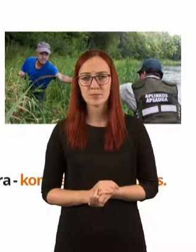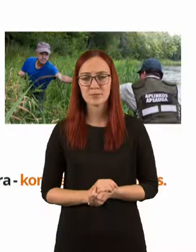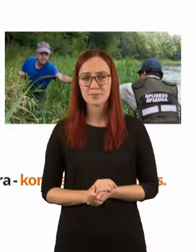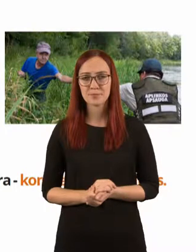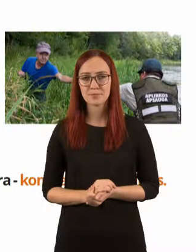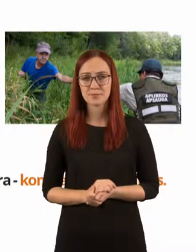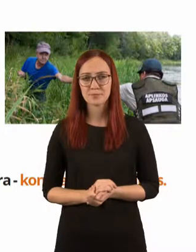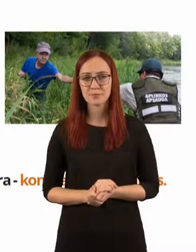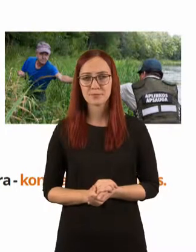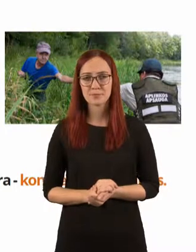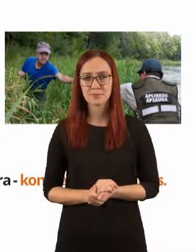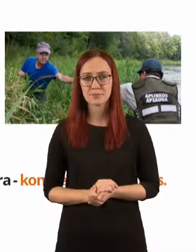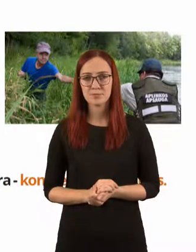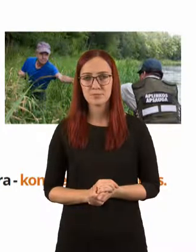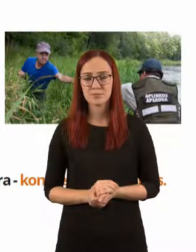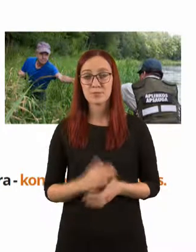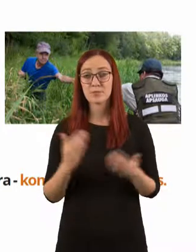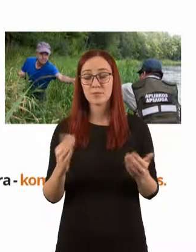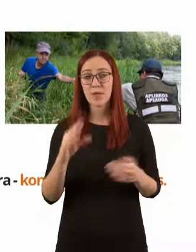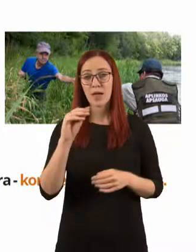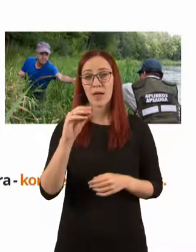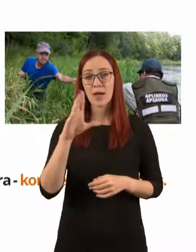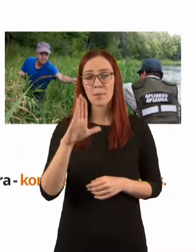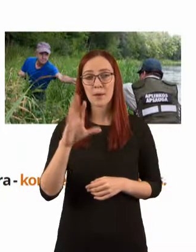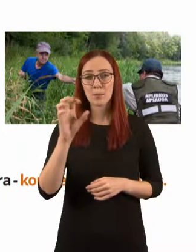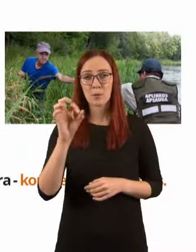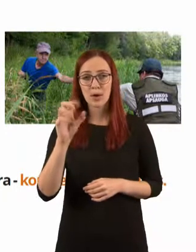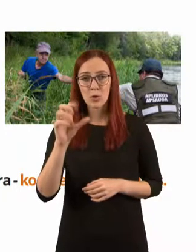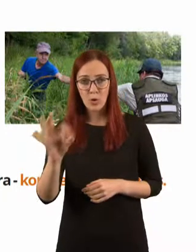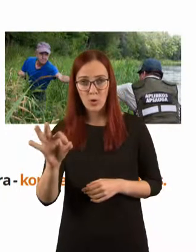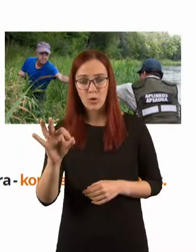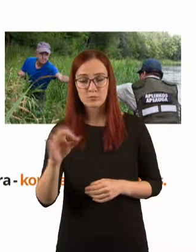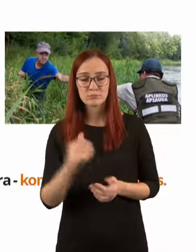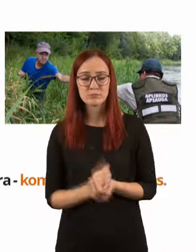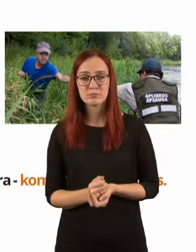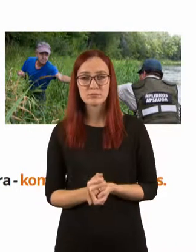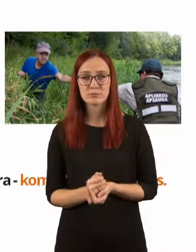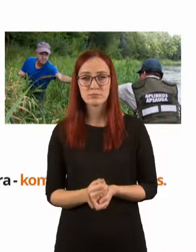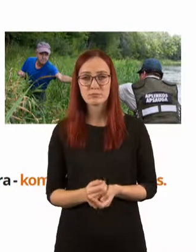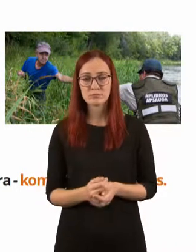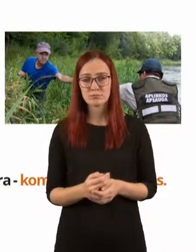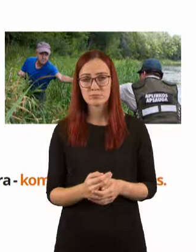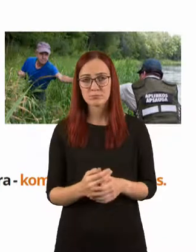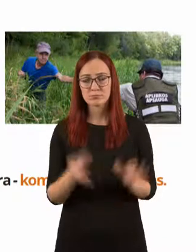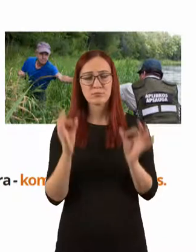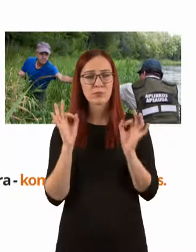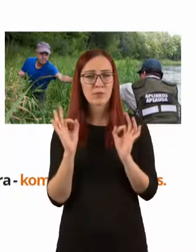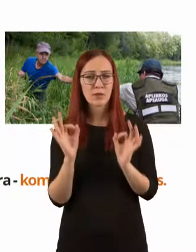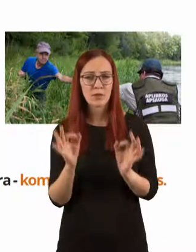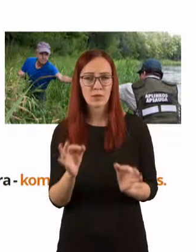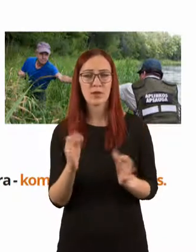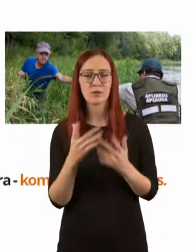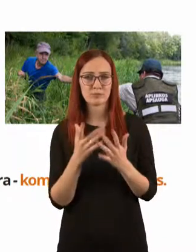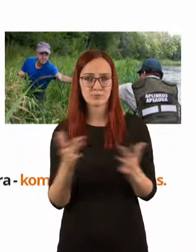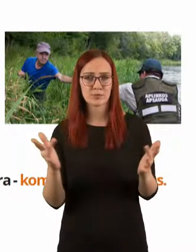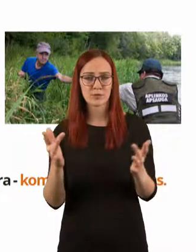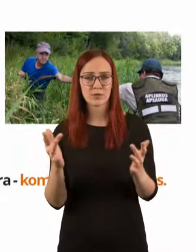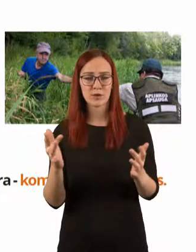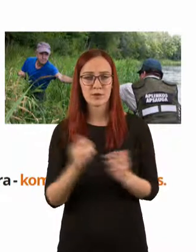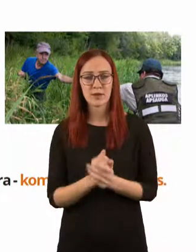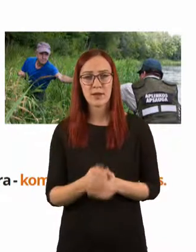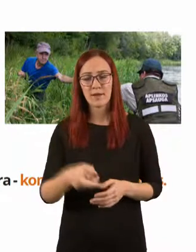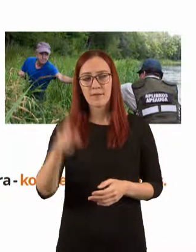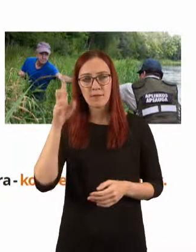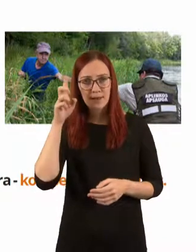of protected territories and agriculture and other practices. OECD correctly